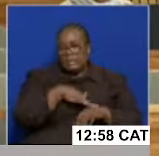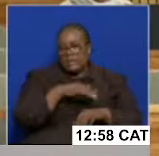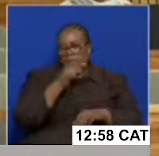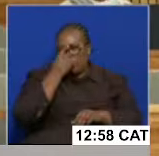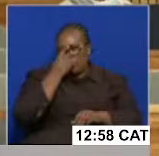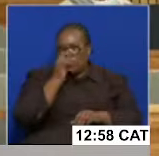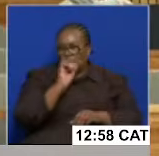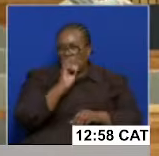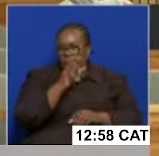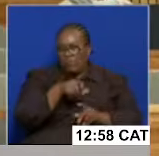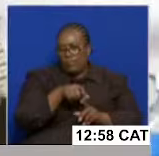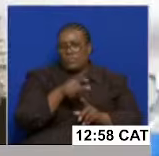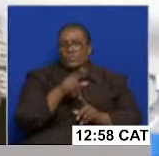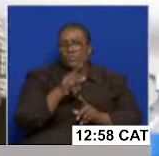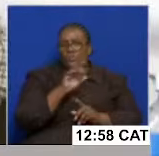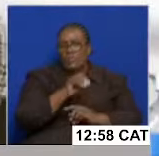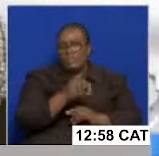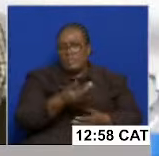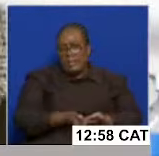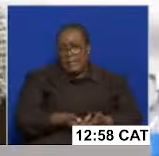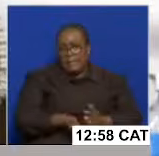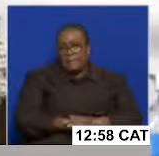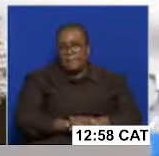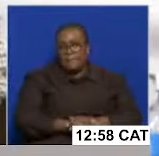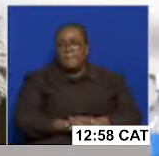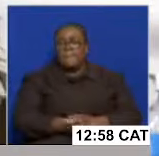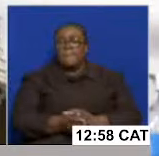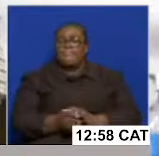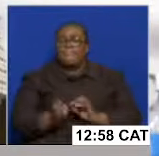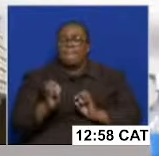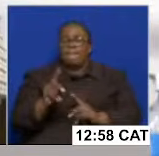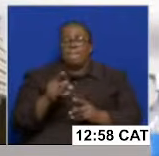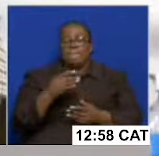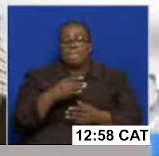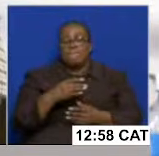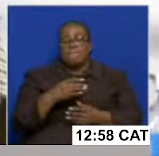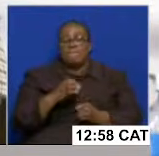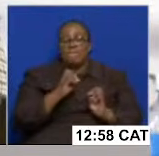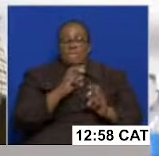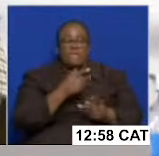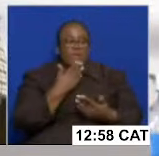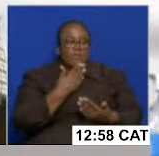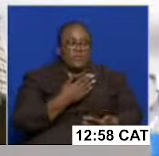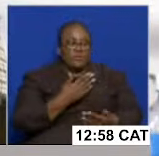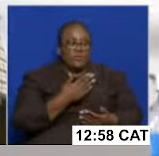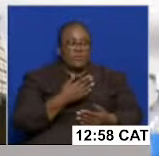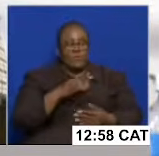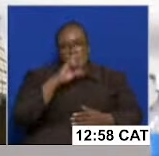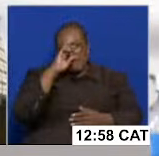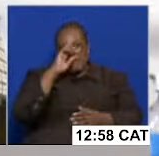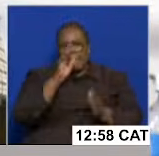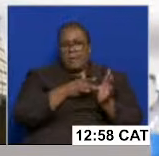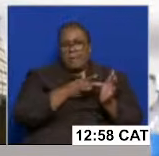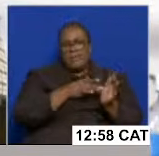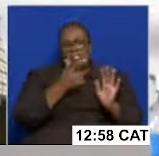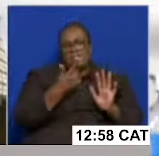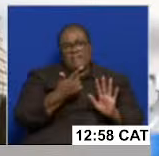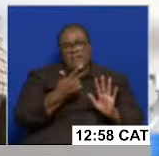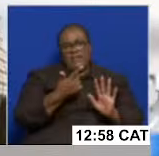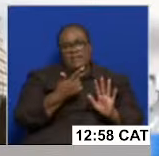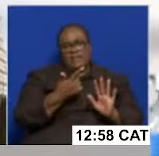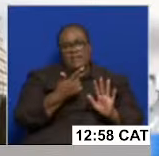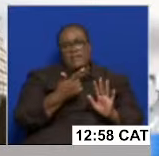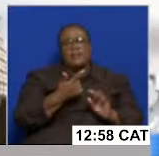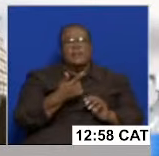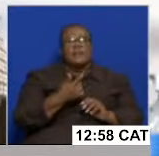Yes. Thank you. And Witness K, remember on page 7, you had already said that you need to beg Mr.